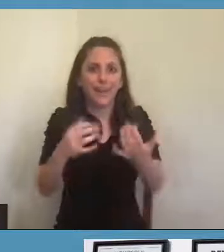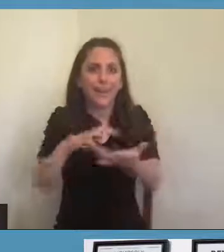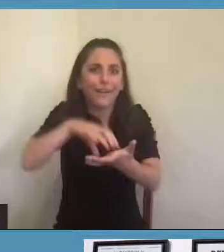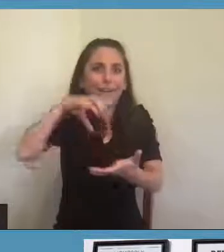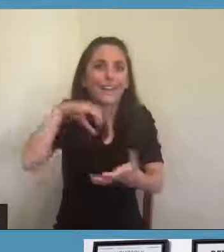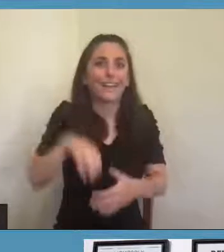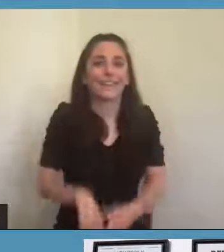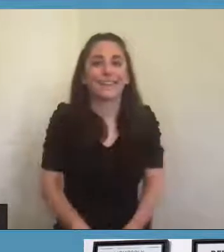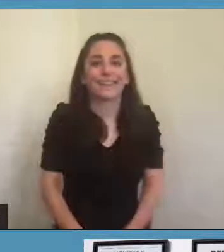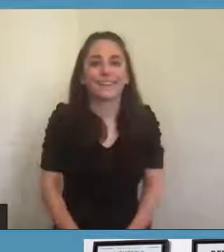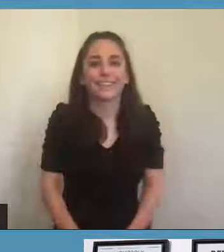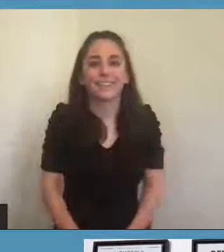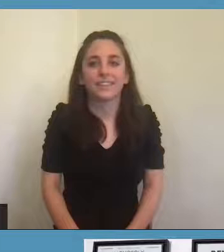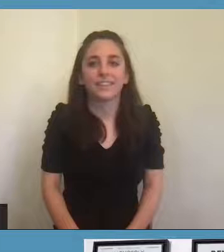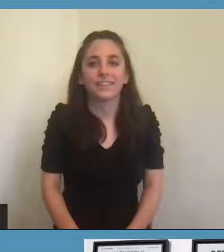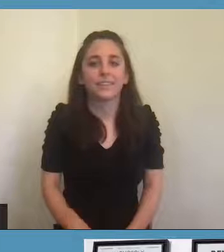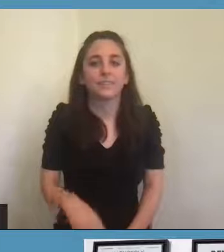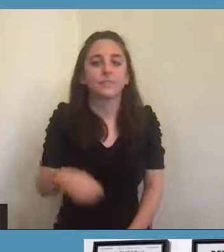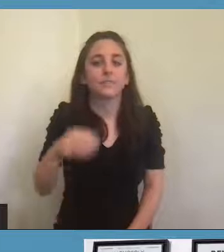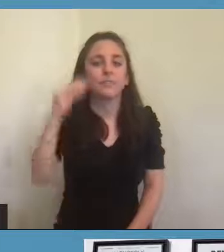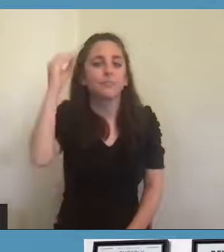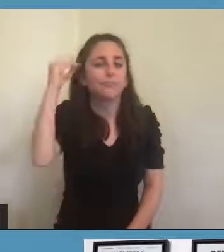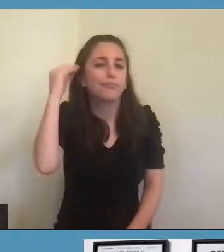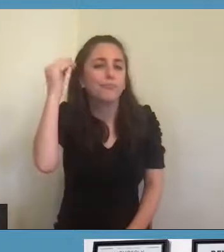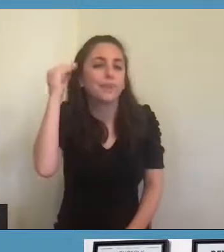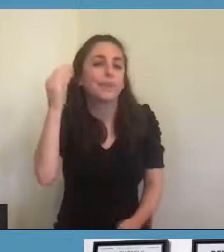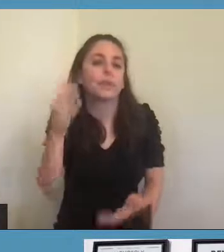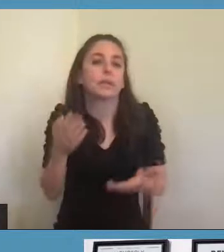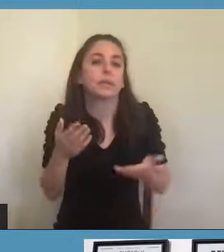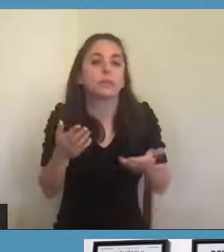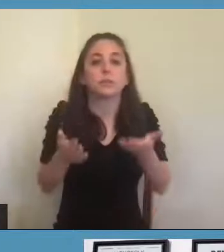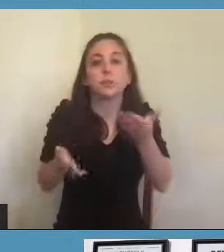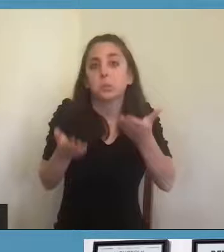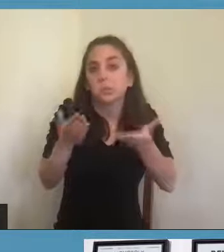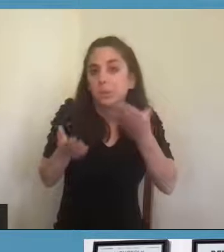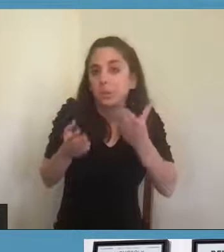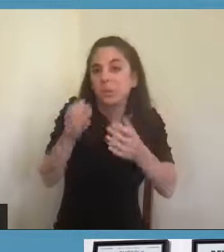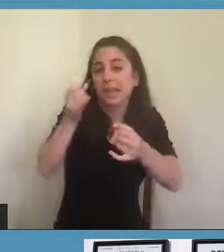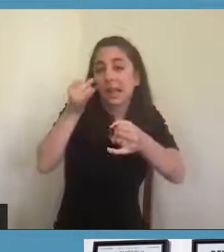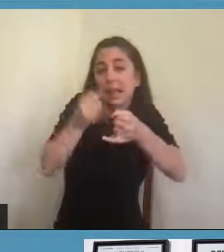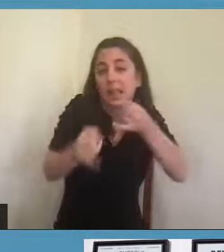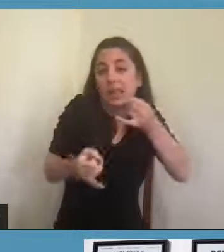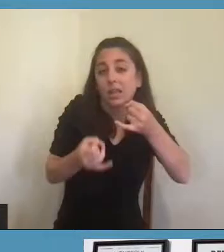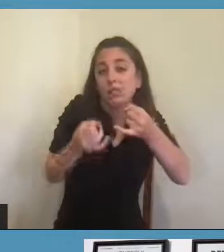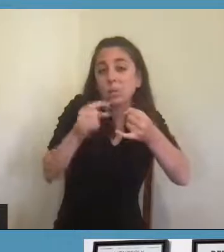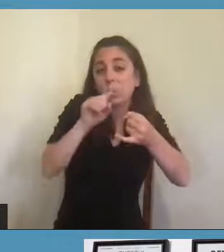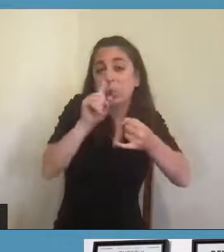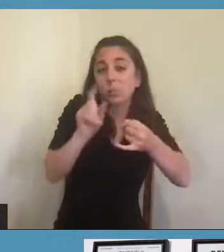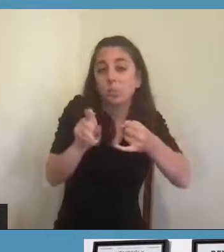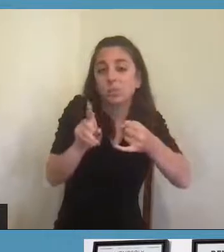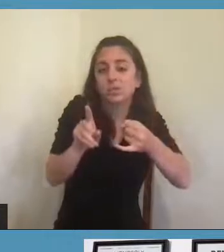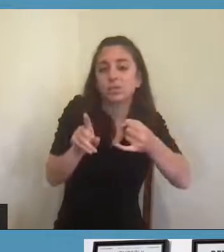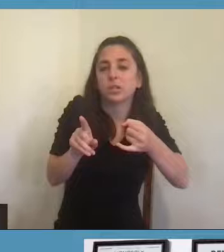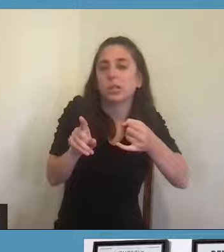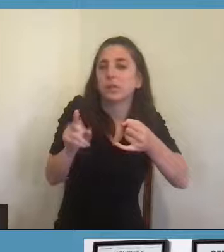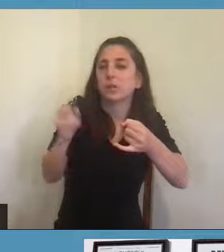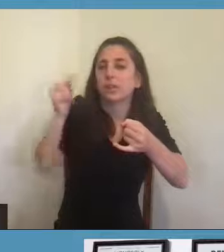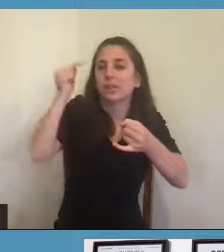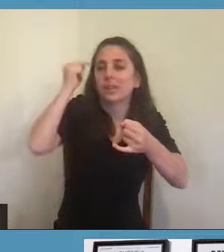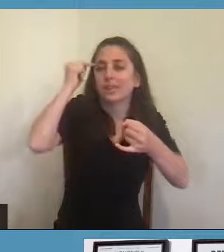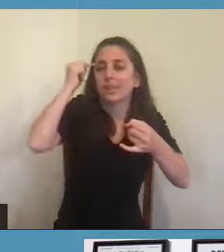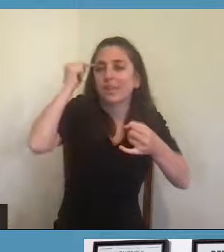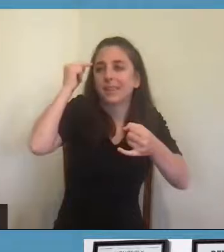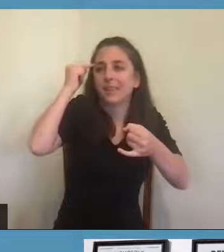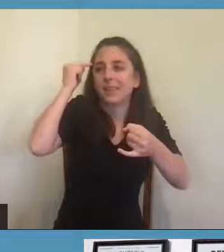So I think this will probably be our last question, because we're running up into time here. But what do you think about the idea of